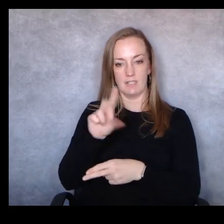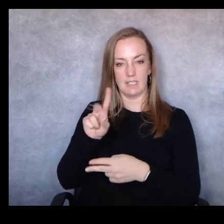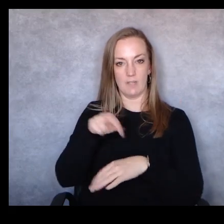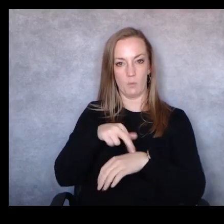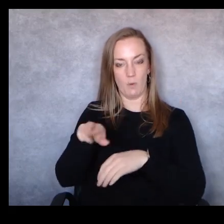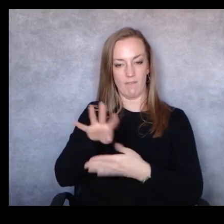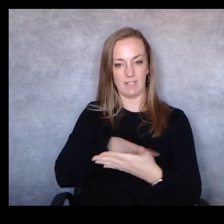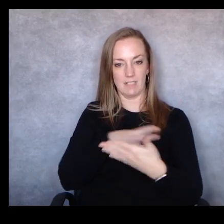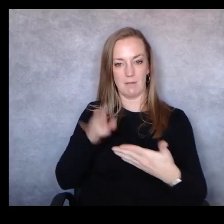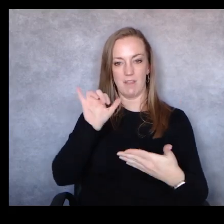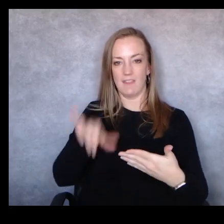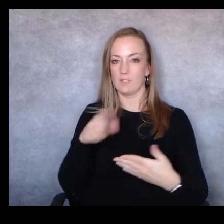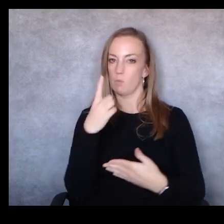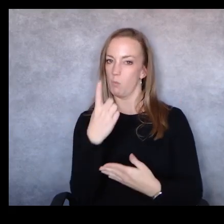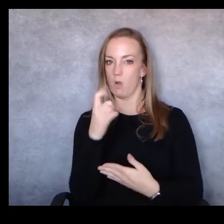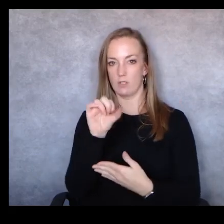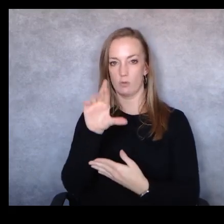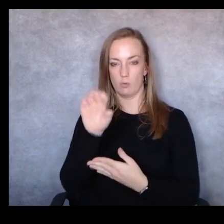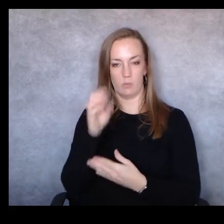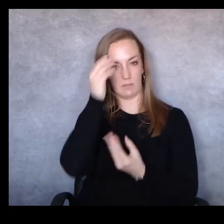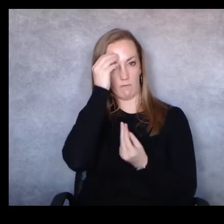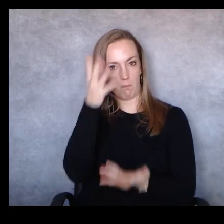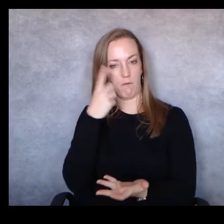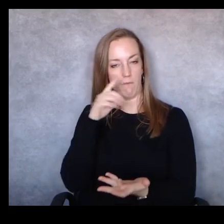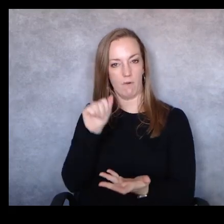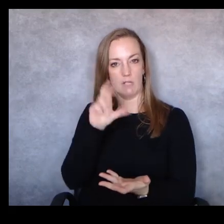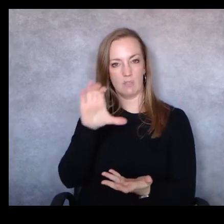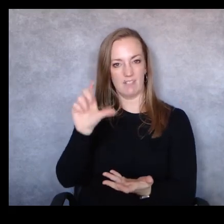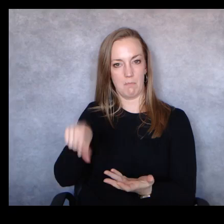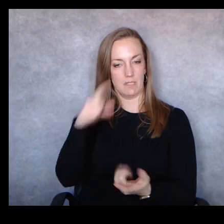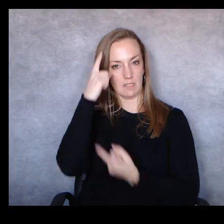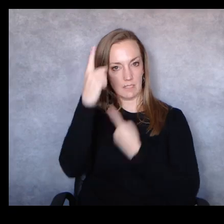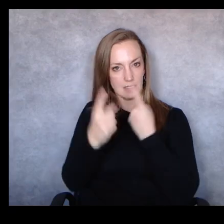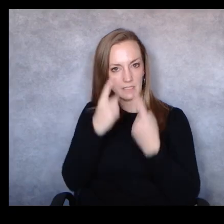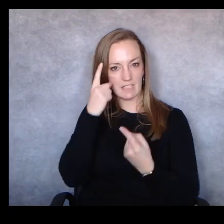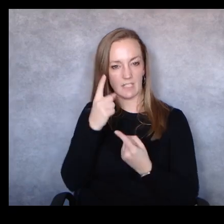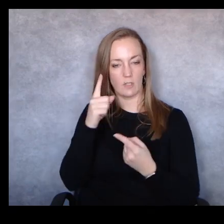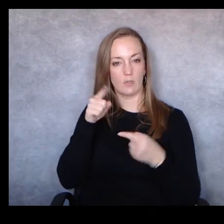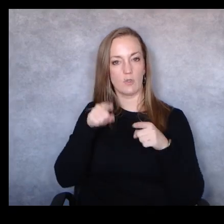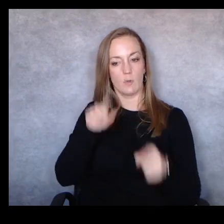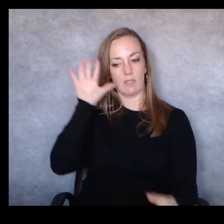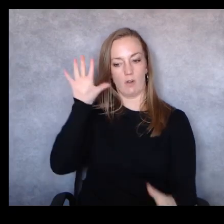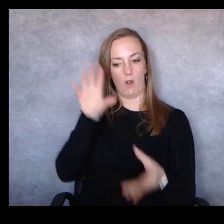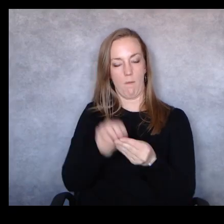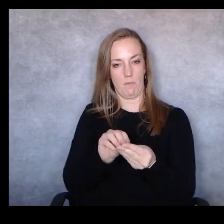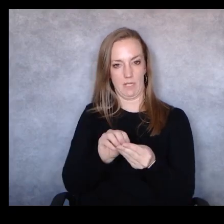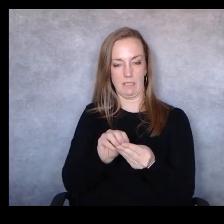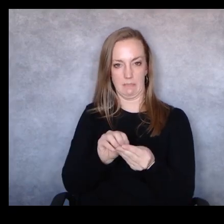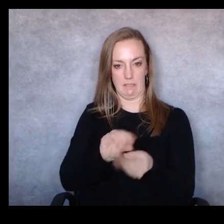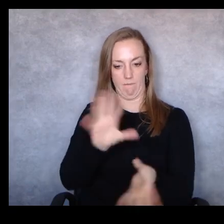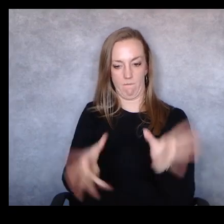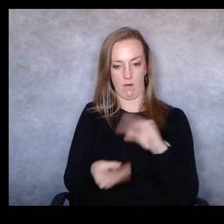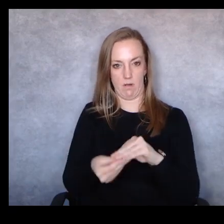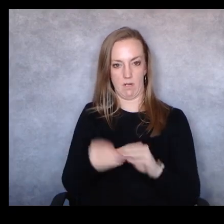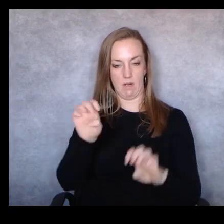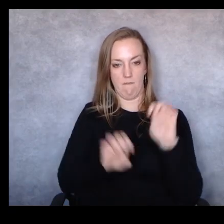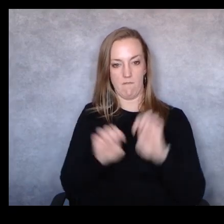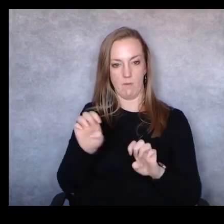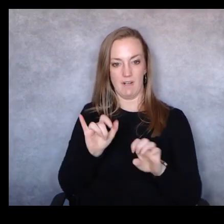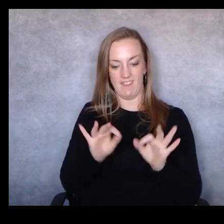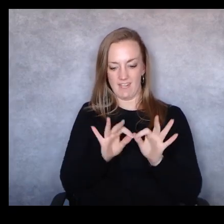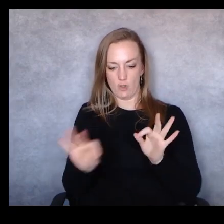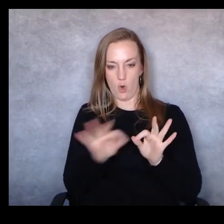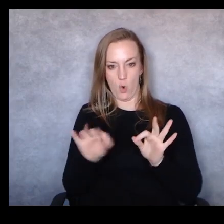one source of information for the ARC to consider in the comprehensive evaluation. The note on the form